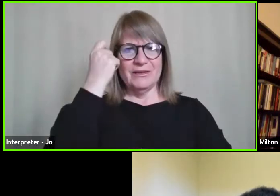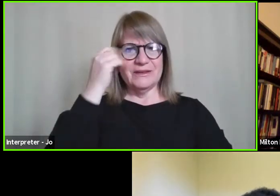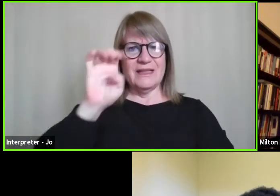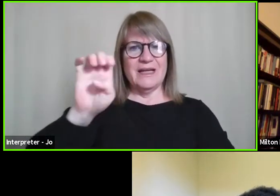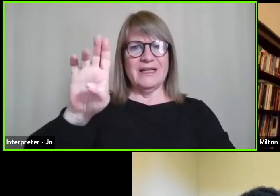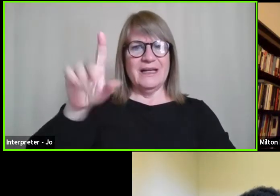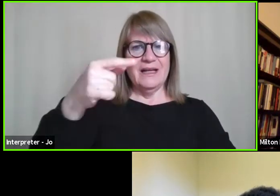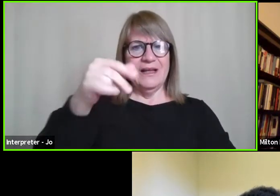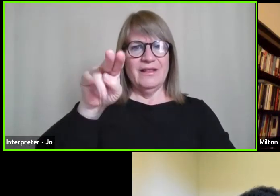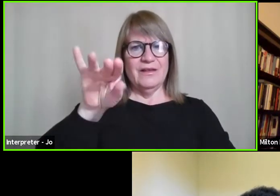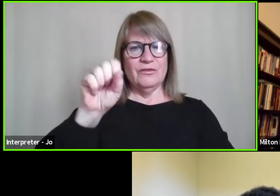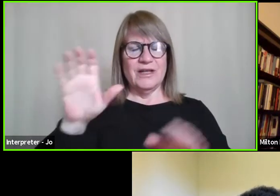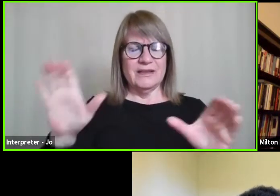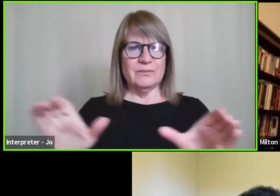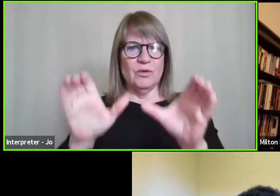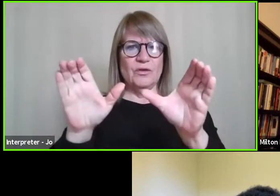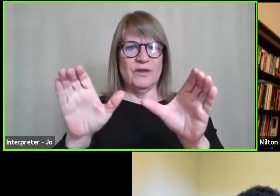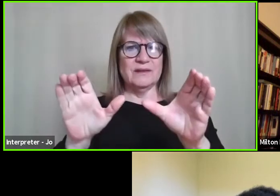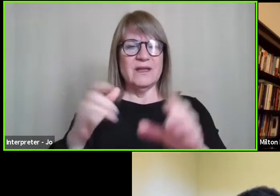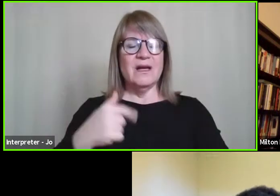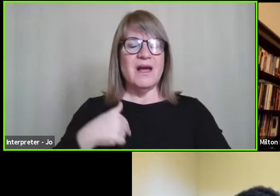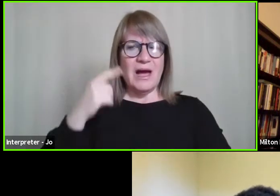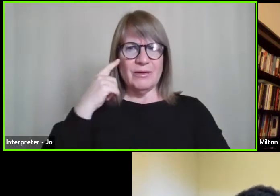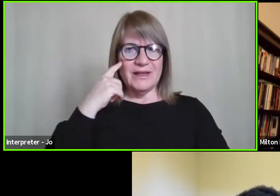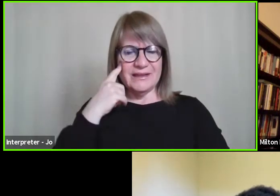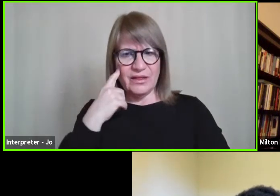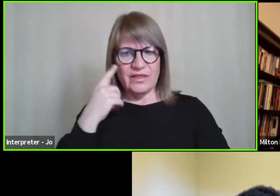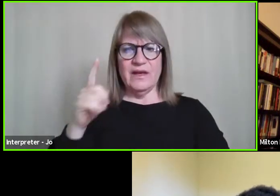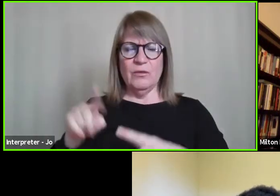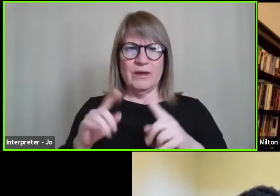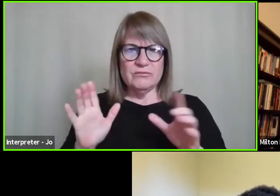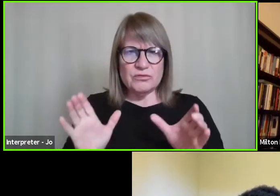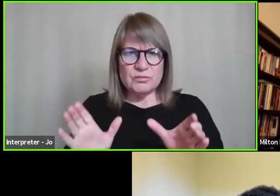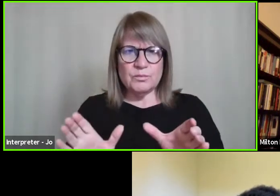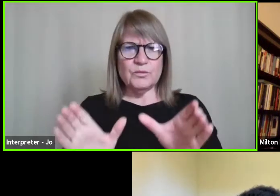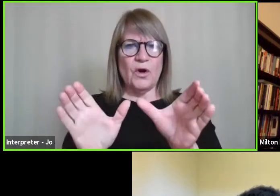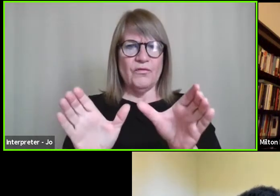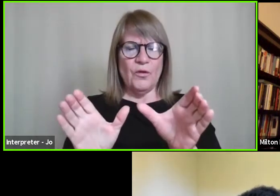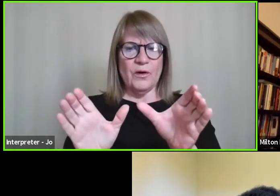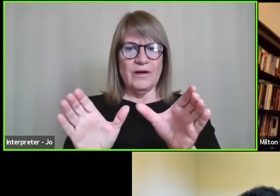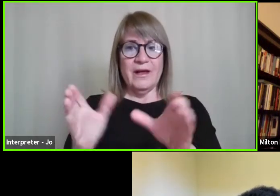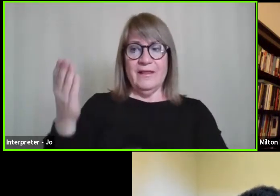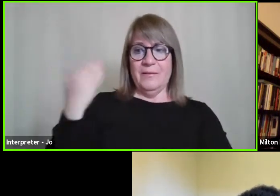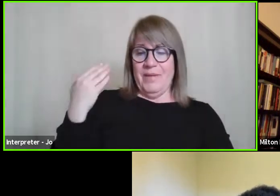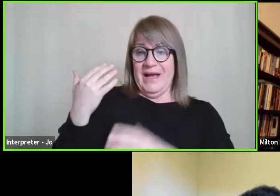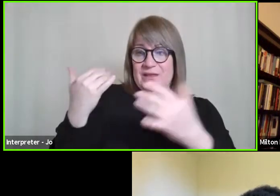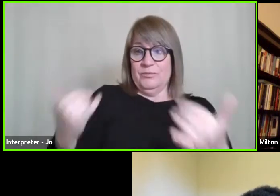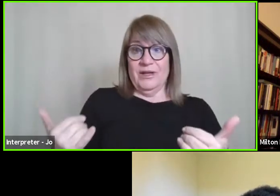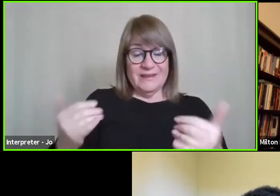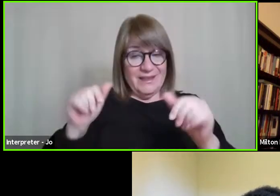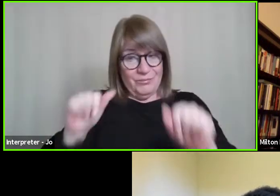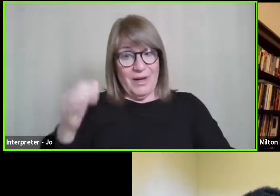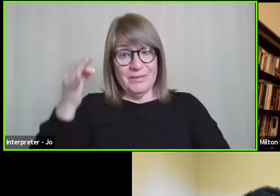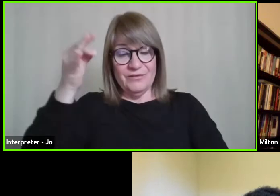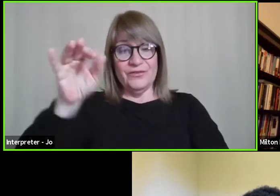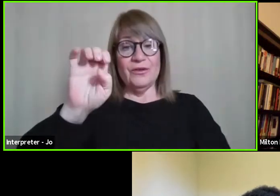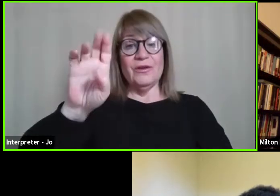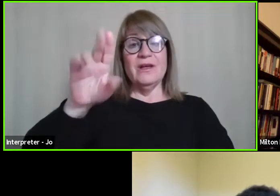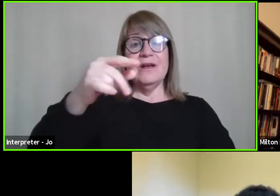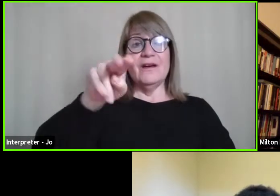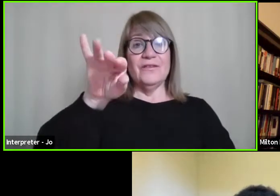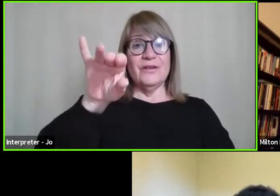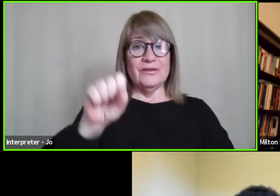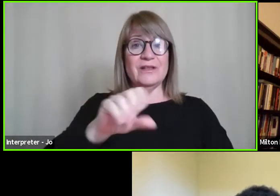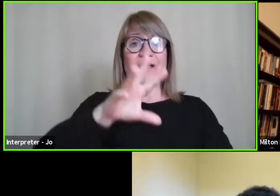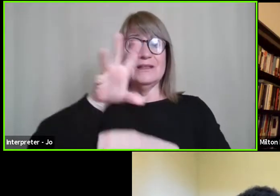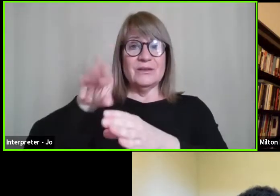i like to think of what drove the eugenics movements both past present and likely future has been the role of markets in industry rather